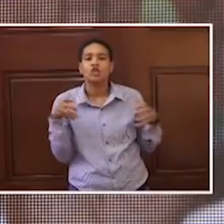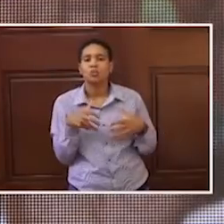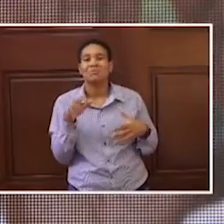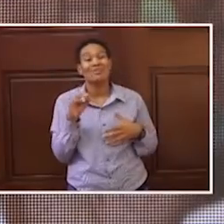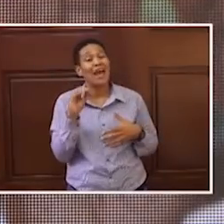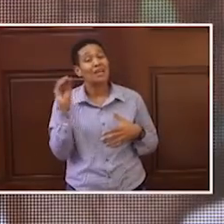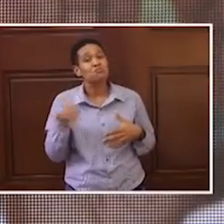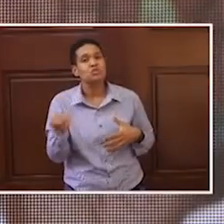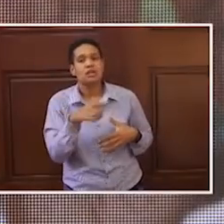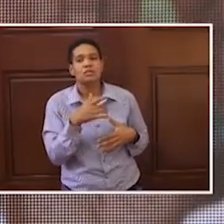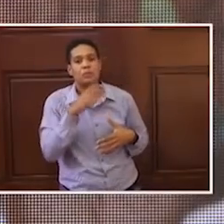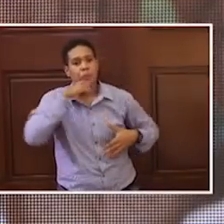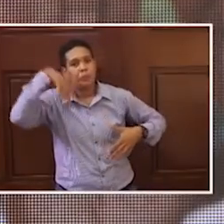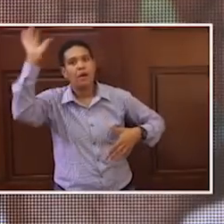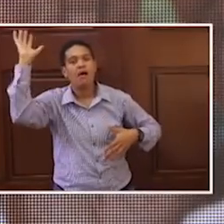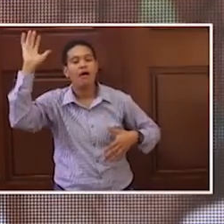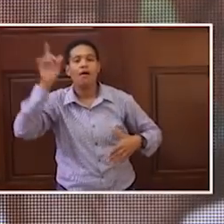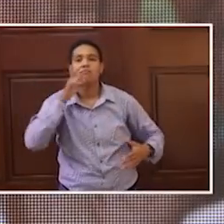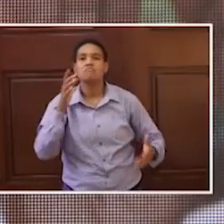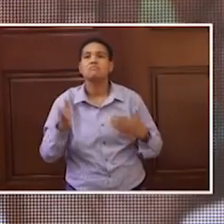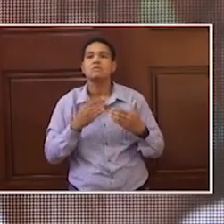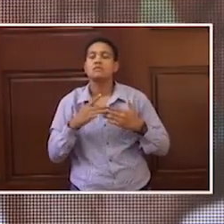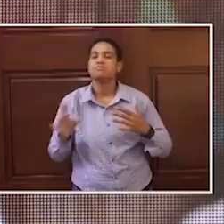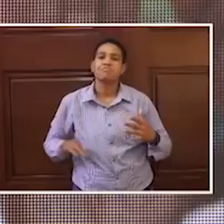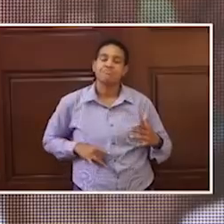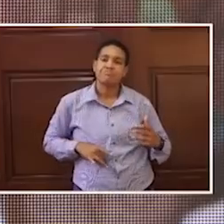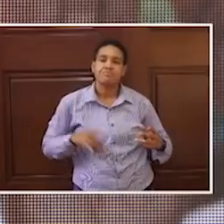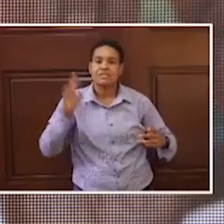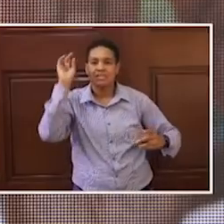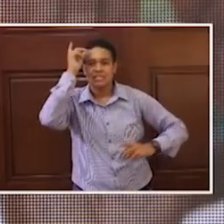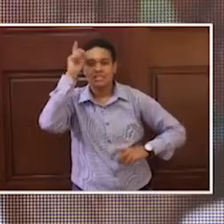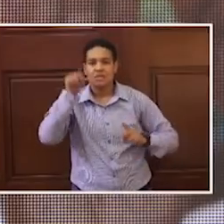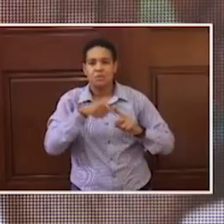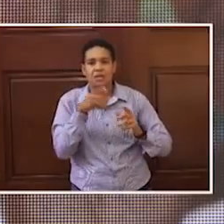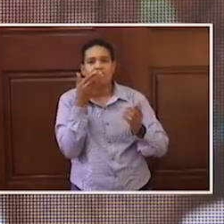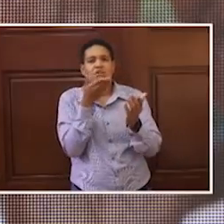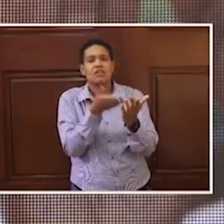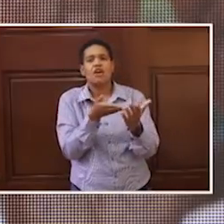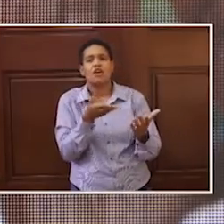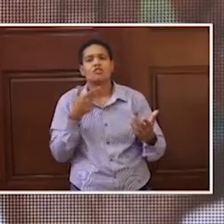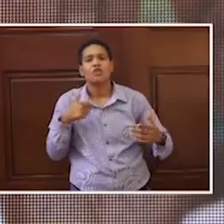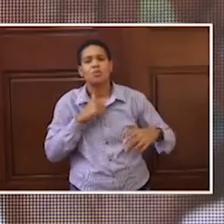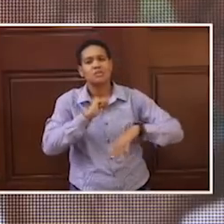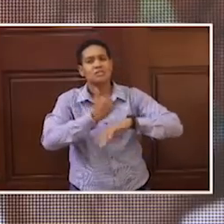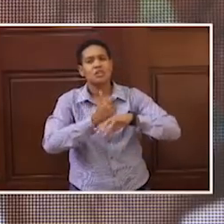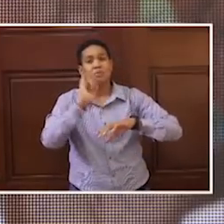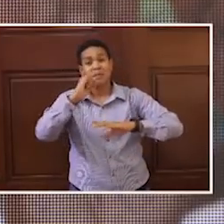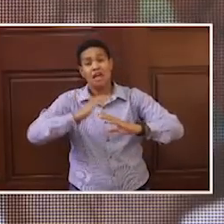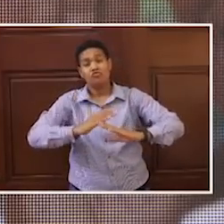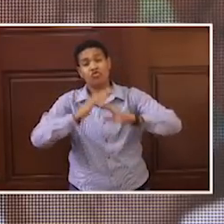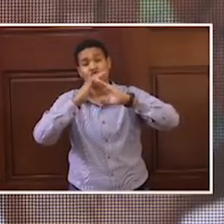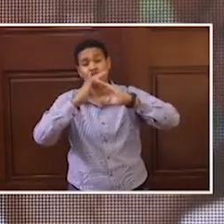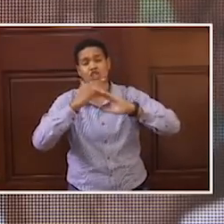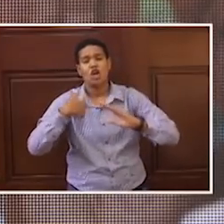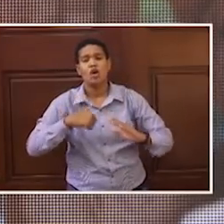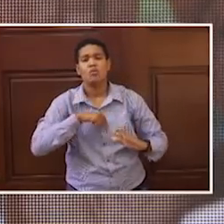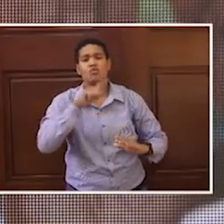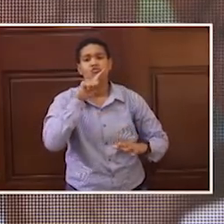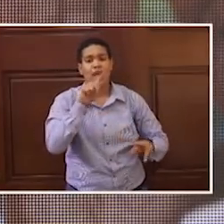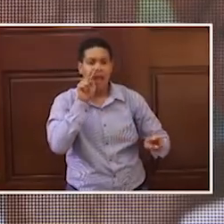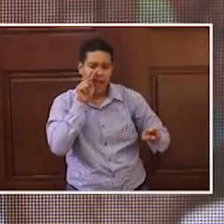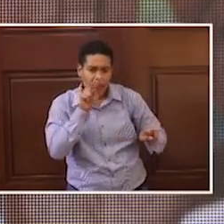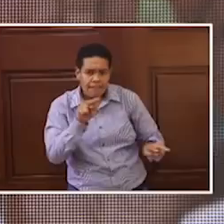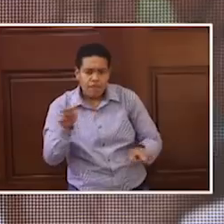would be prone to the disease once it gets in. So we have put in that restriction, and we are enforcing